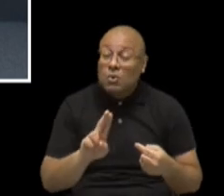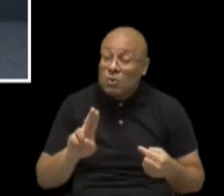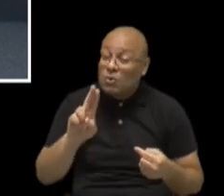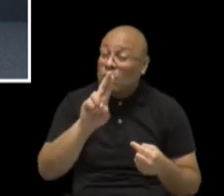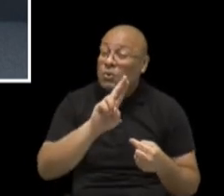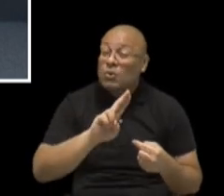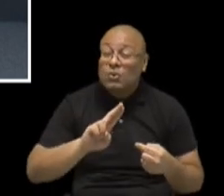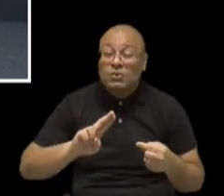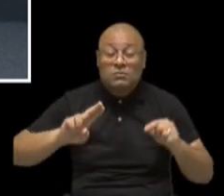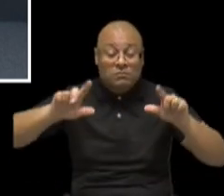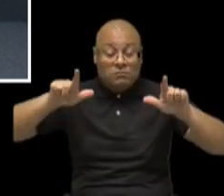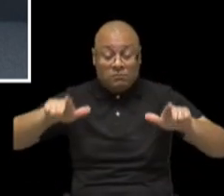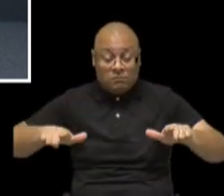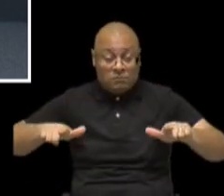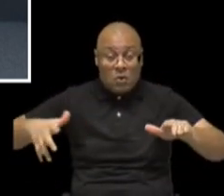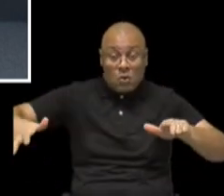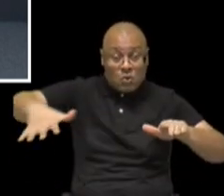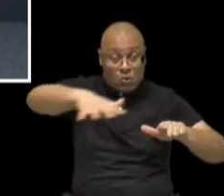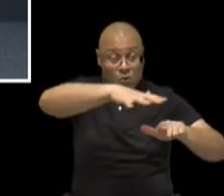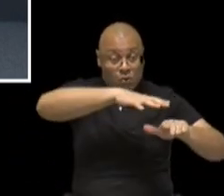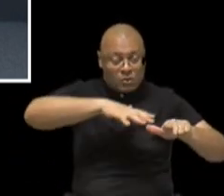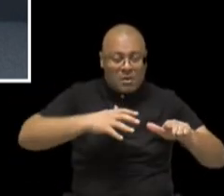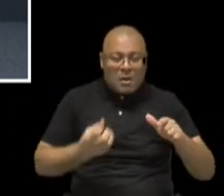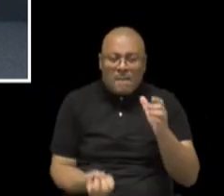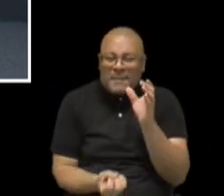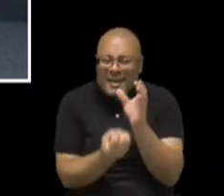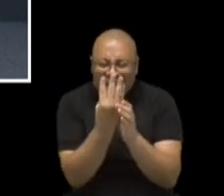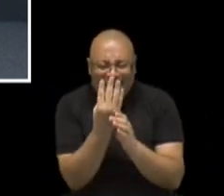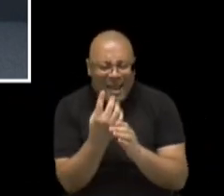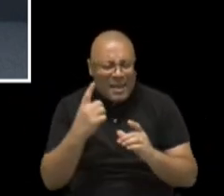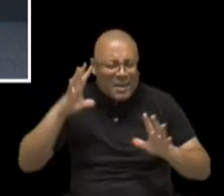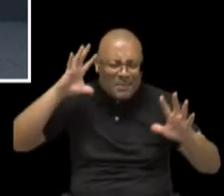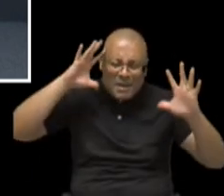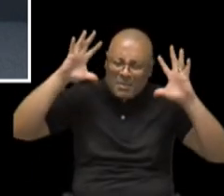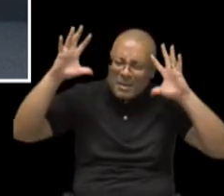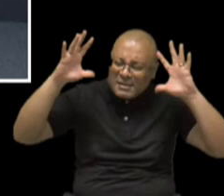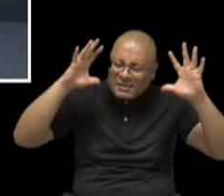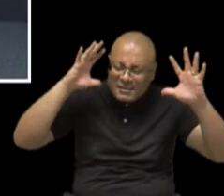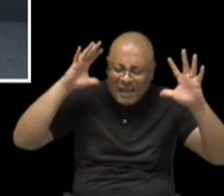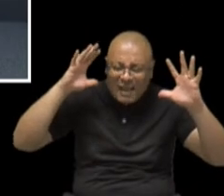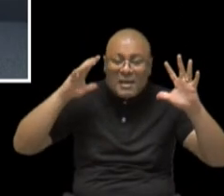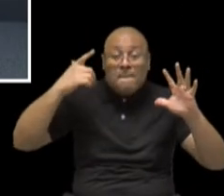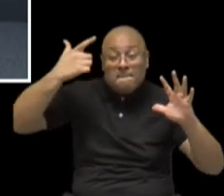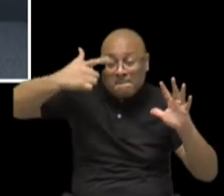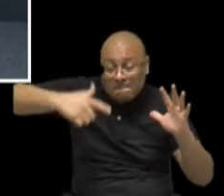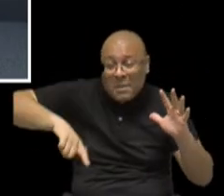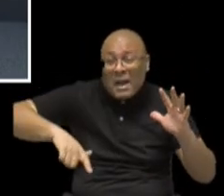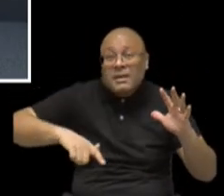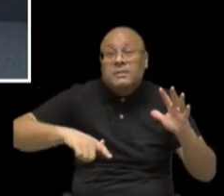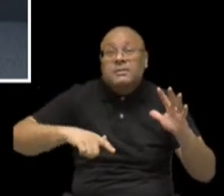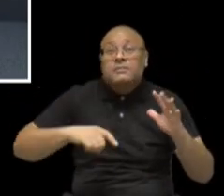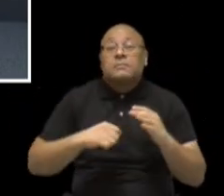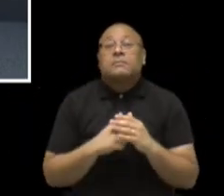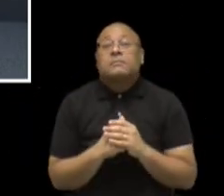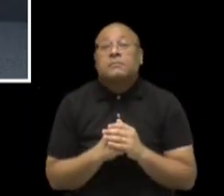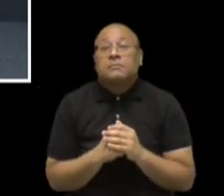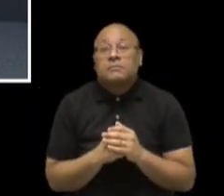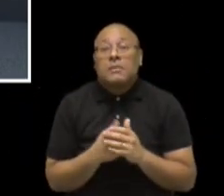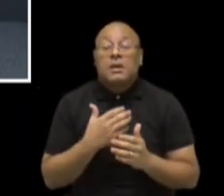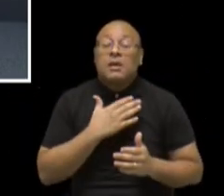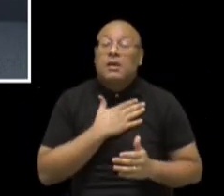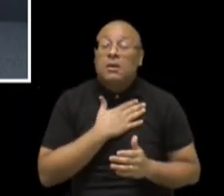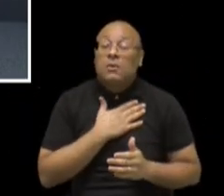able now to elaborate more. And from those elaborations, I will pick, and I might